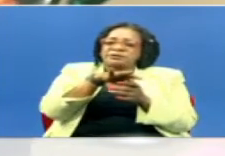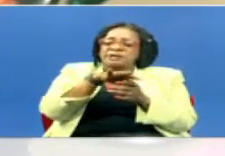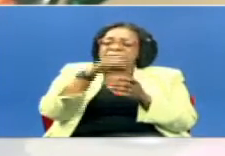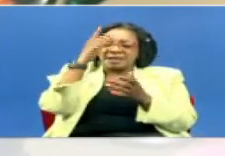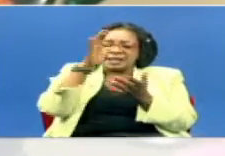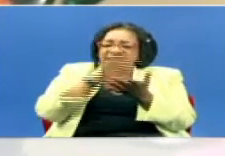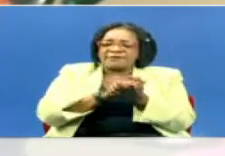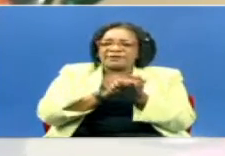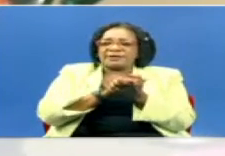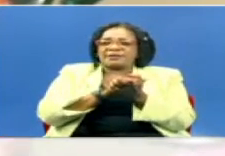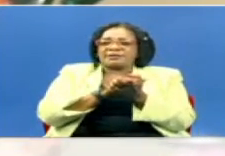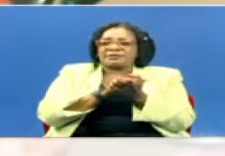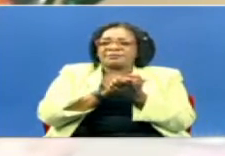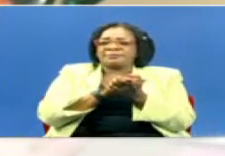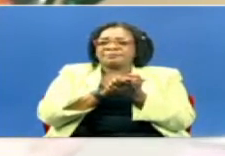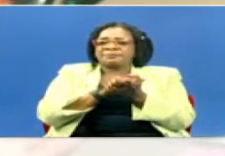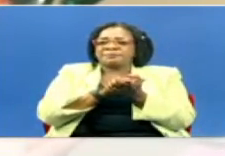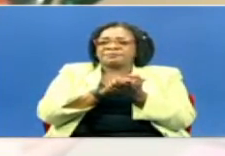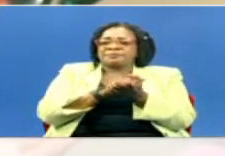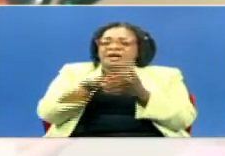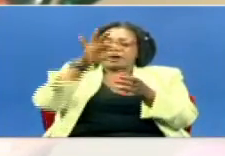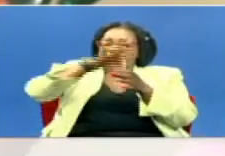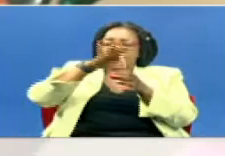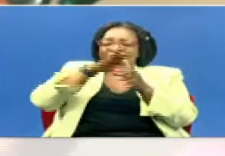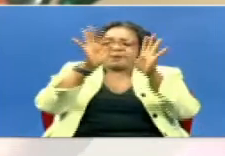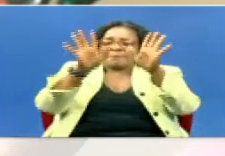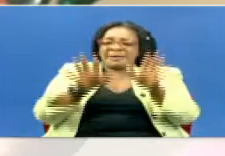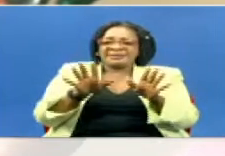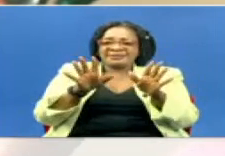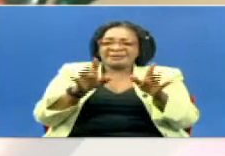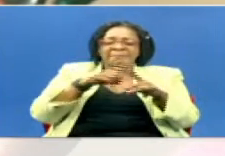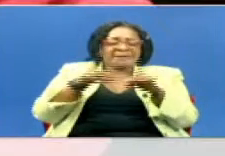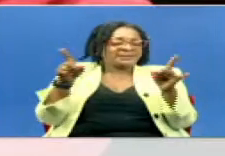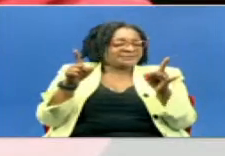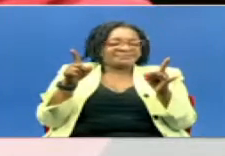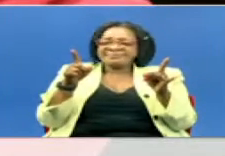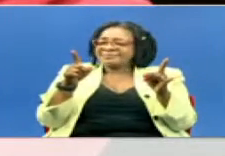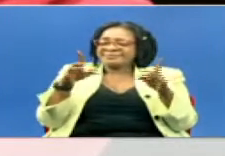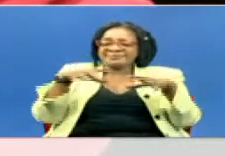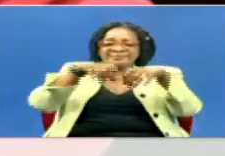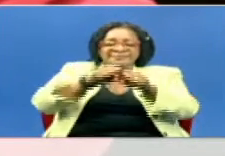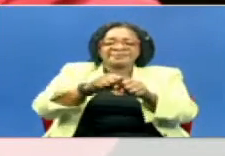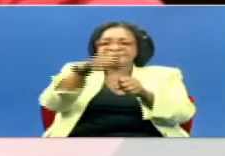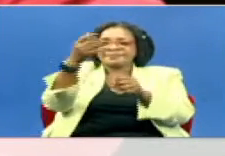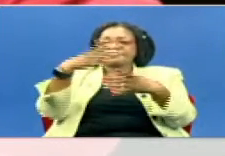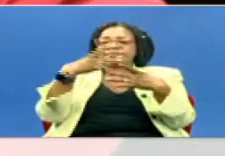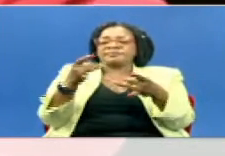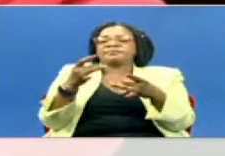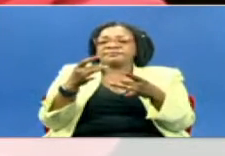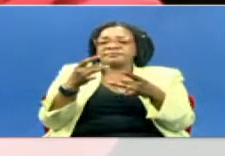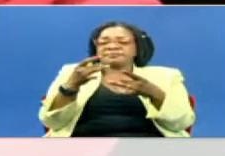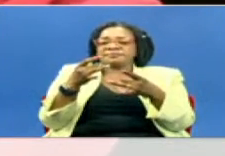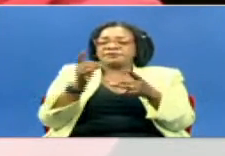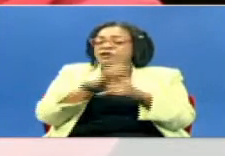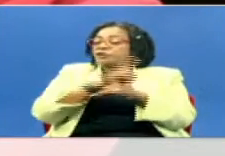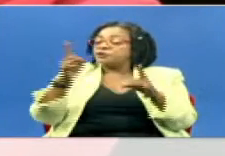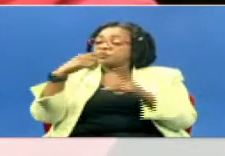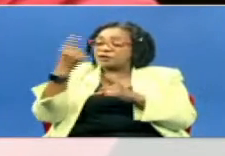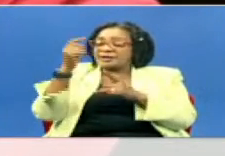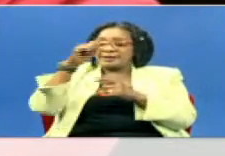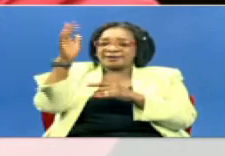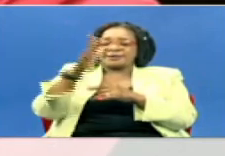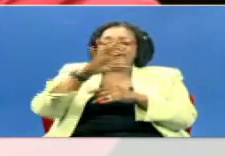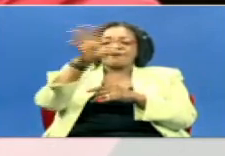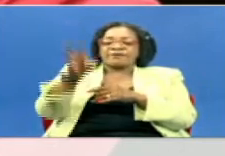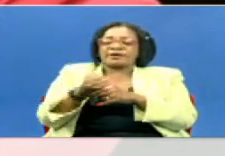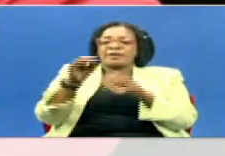that our vote matters? It is hijacked by other interests. But therefore, and not just in Kenya, I think Africa and the